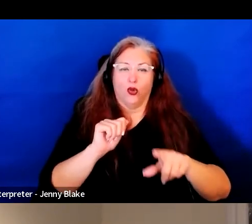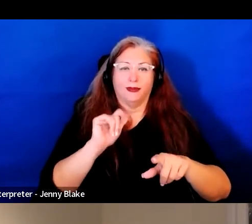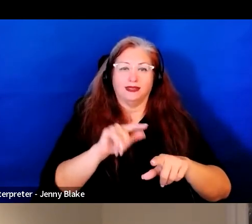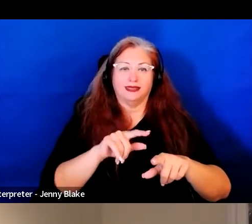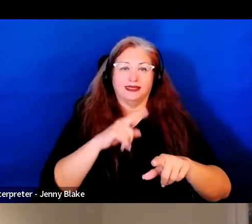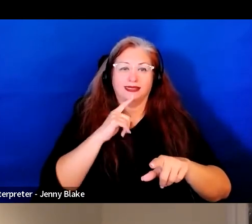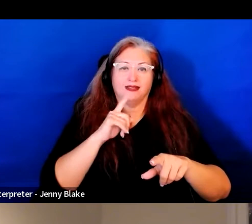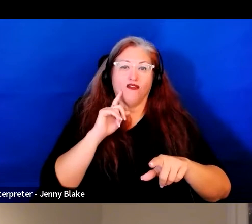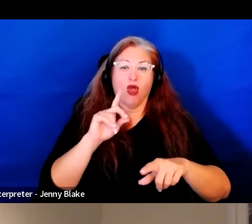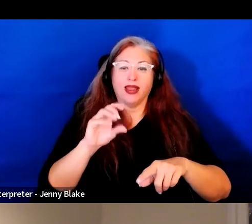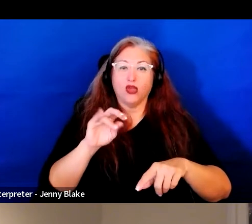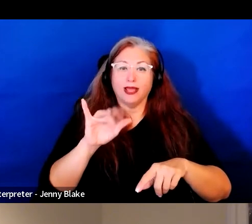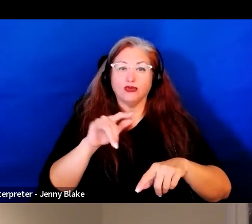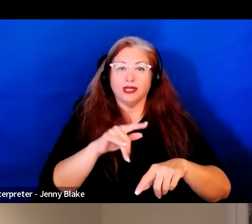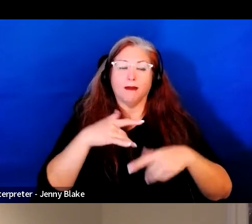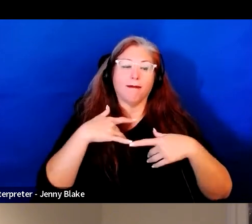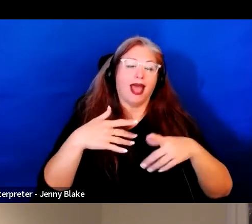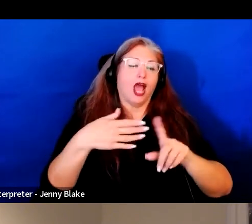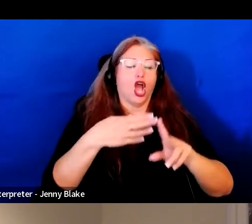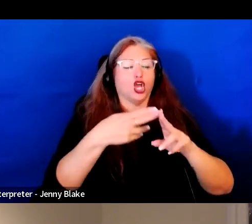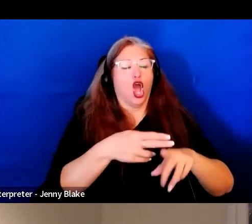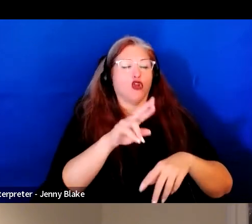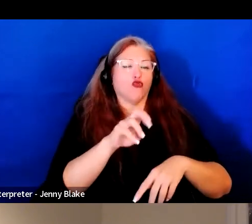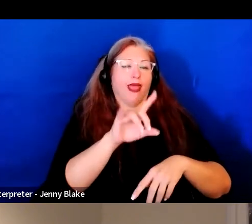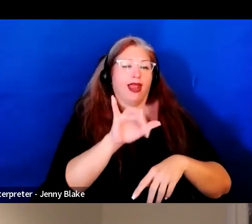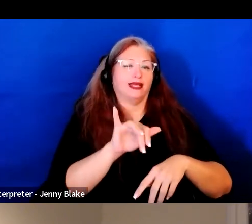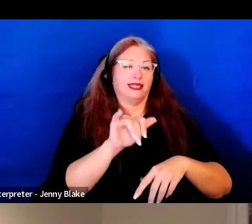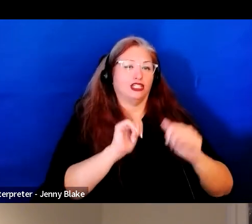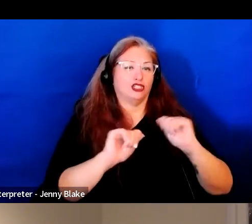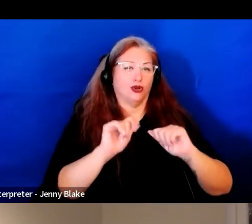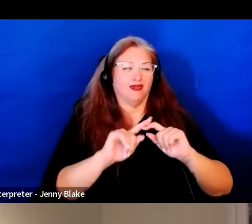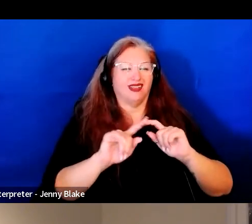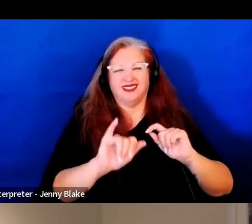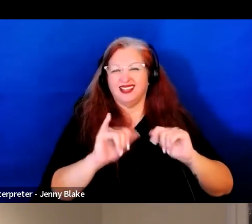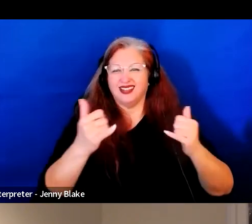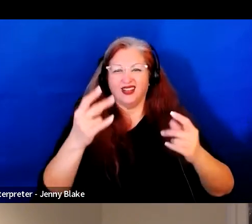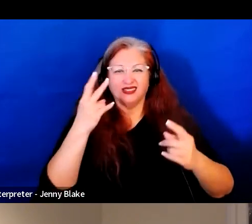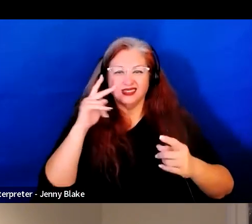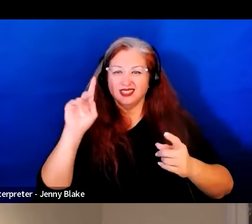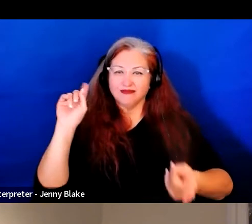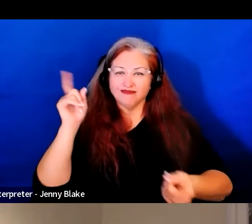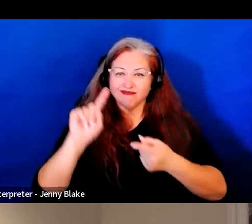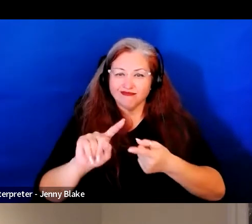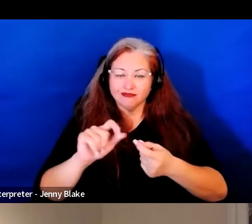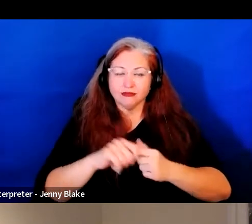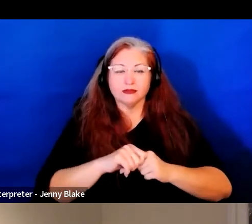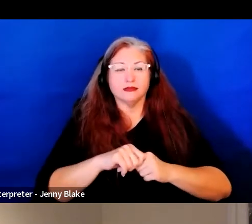for documentary was often reality shows. So that's, but even that's kind of disappearing in some ways.